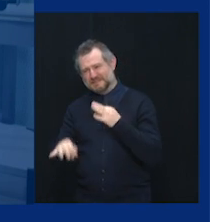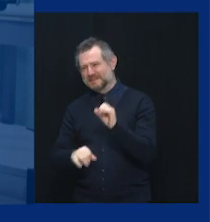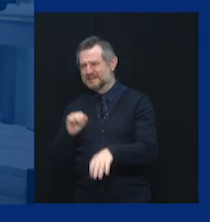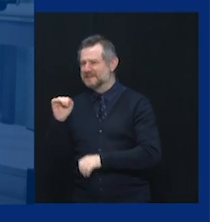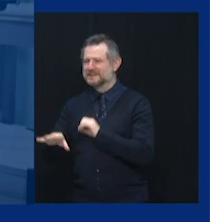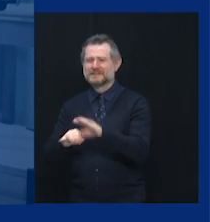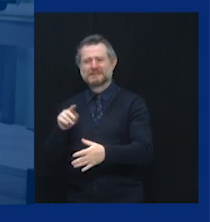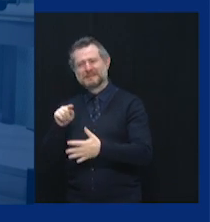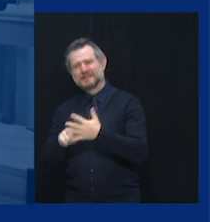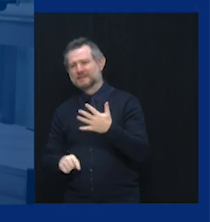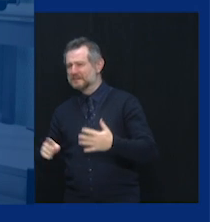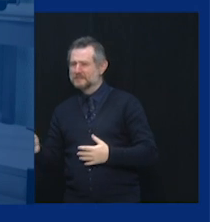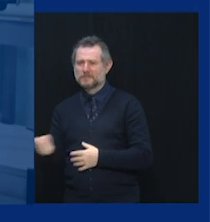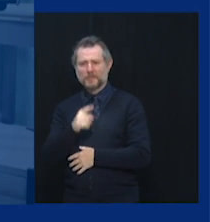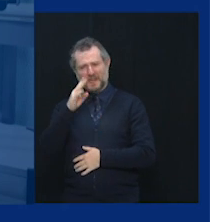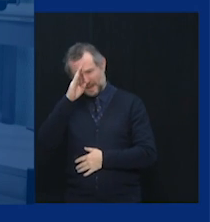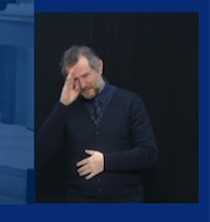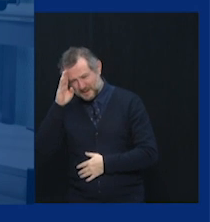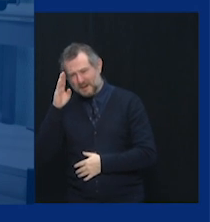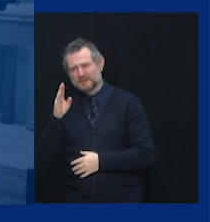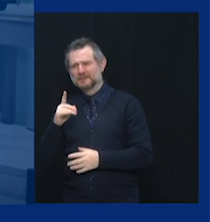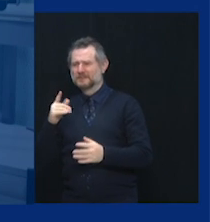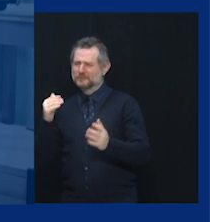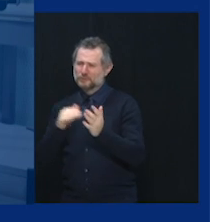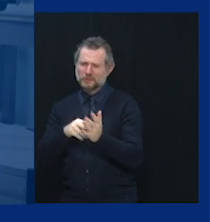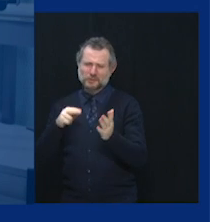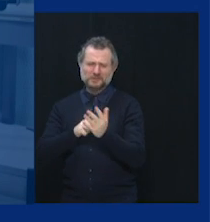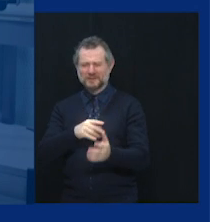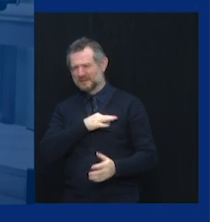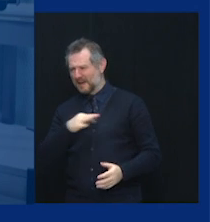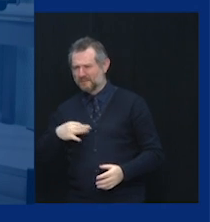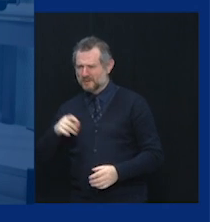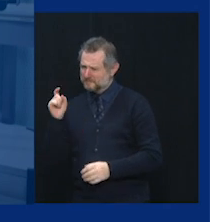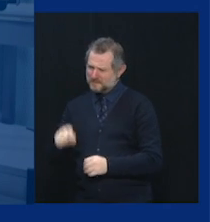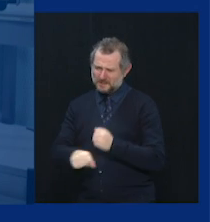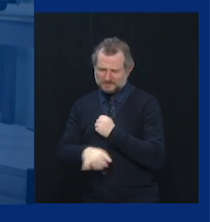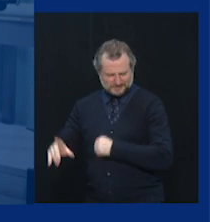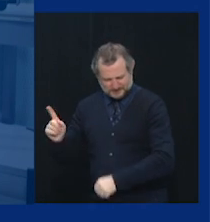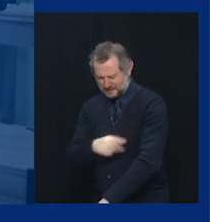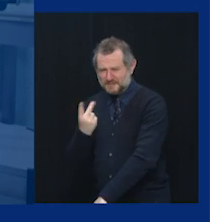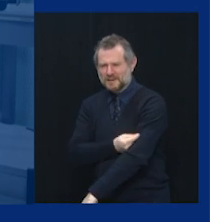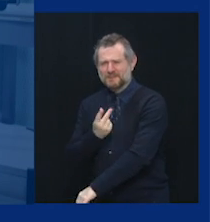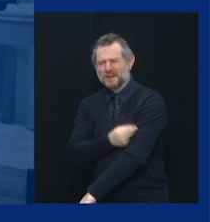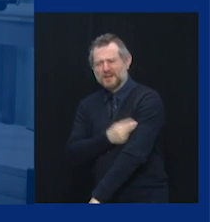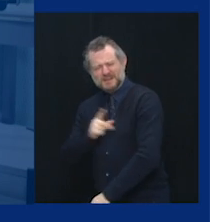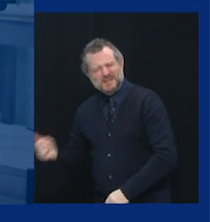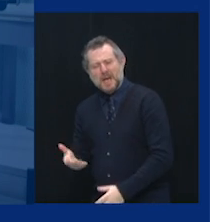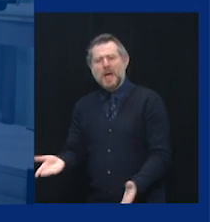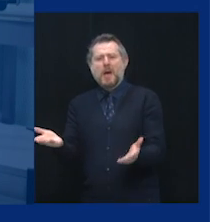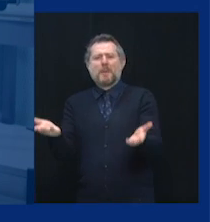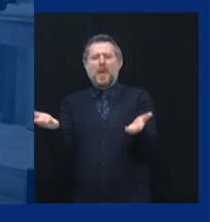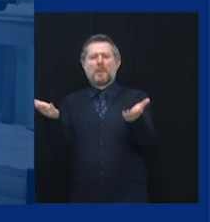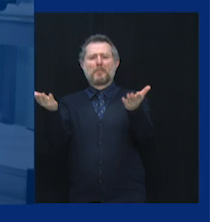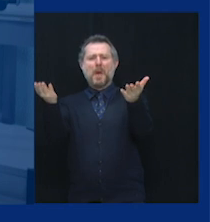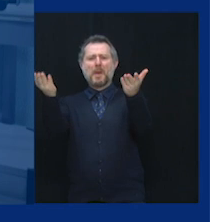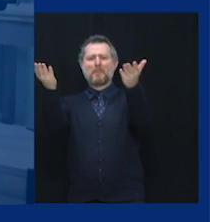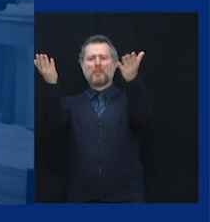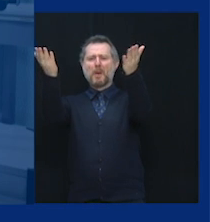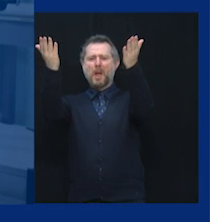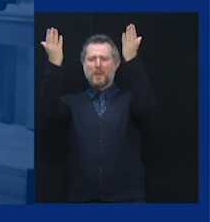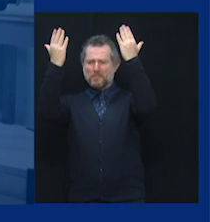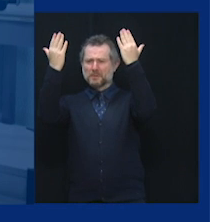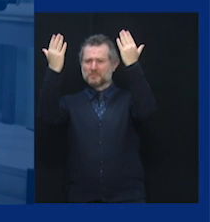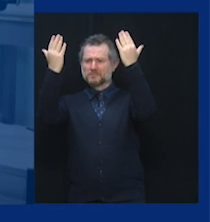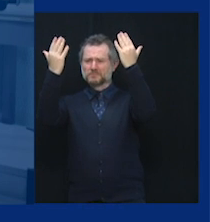get the hospitals to get their staff vaccinated. I've spoken to dozens and dozens